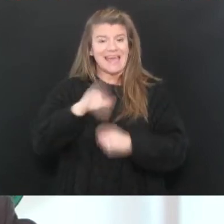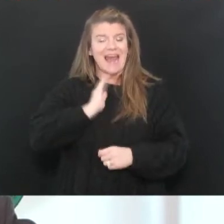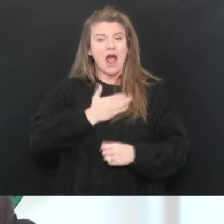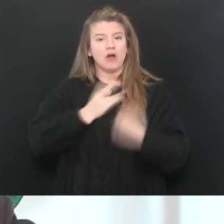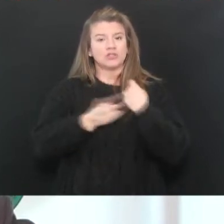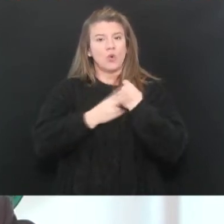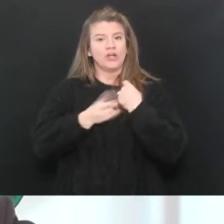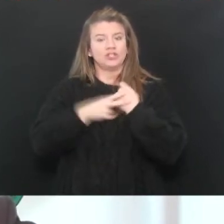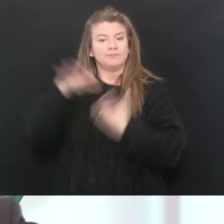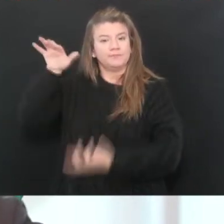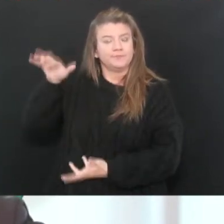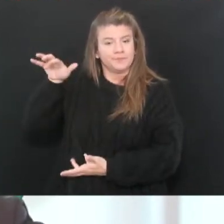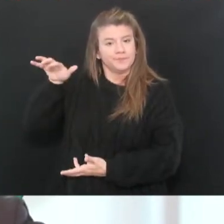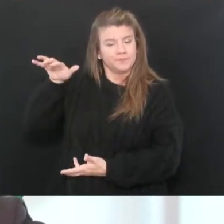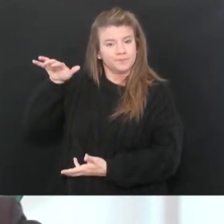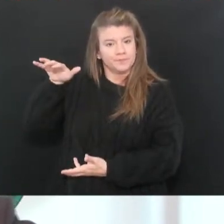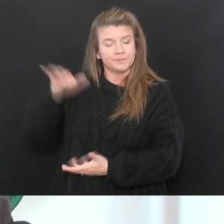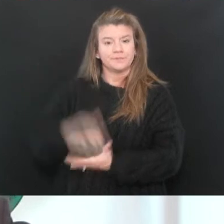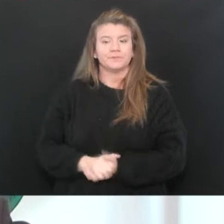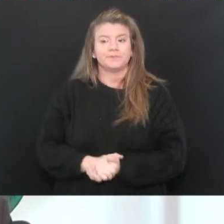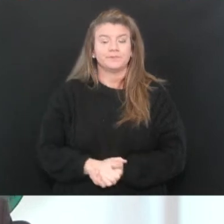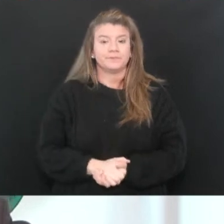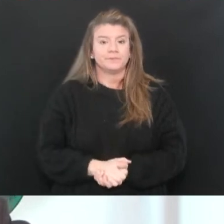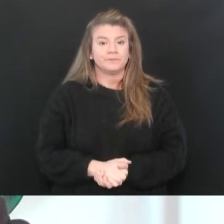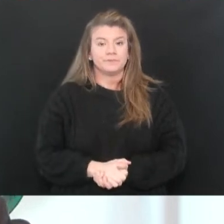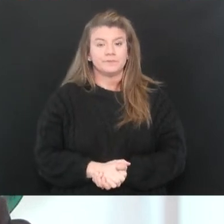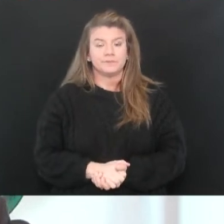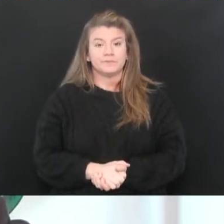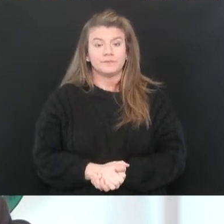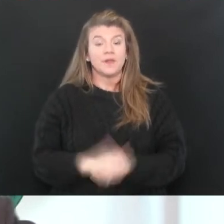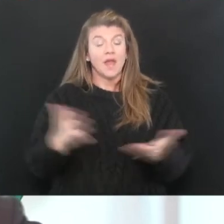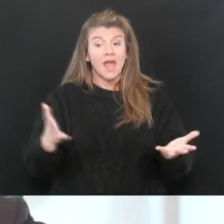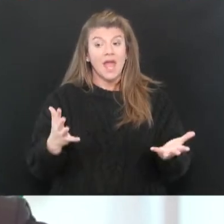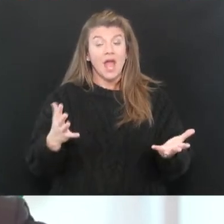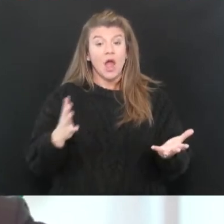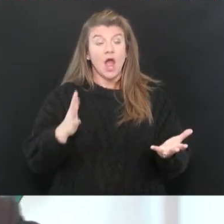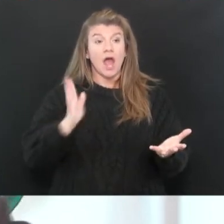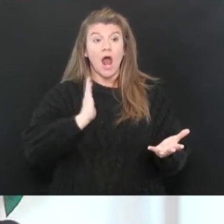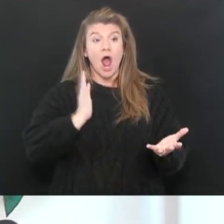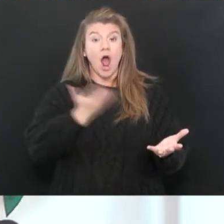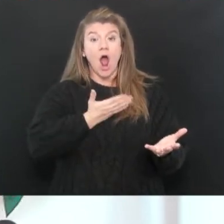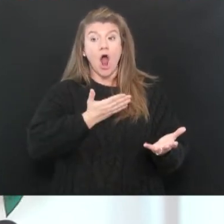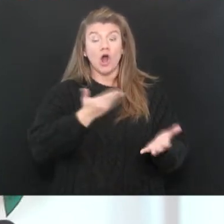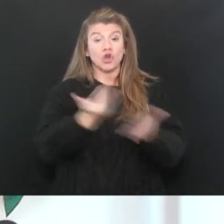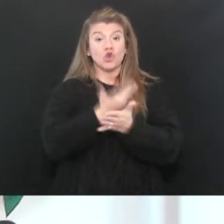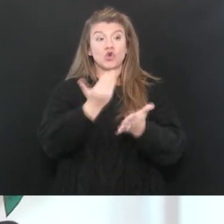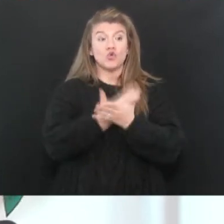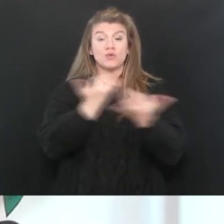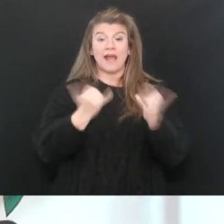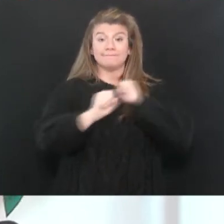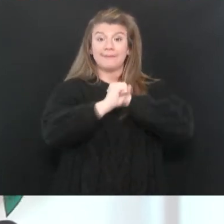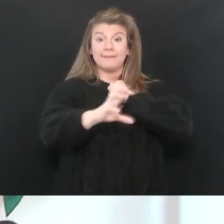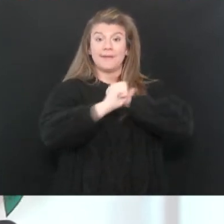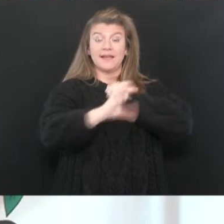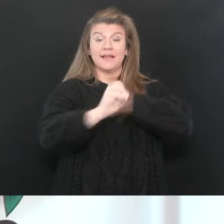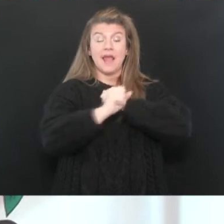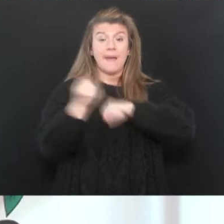now. And we're embarking on a brand new campaign,